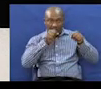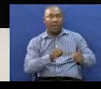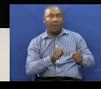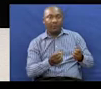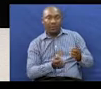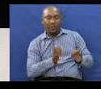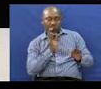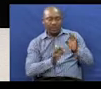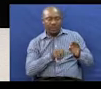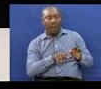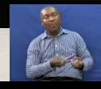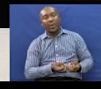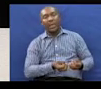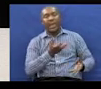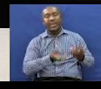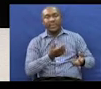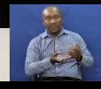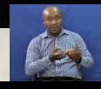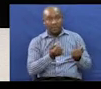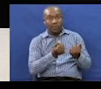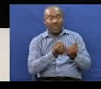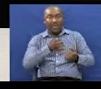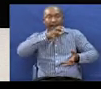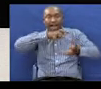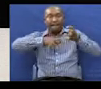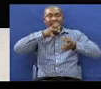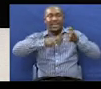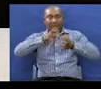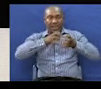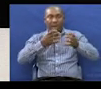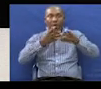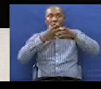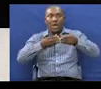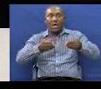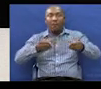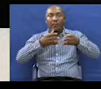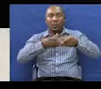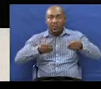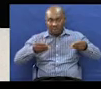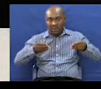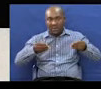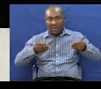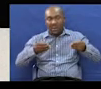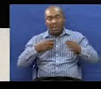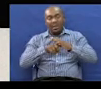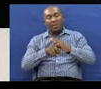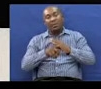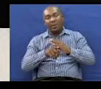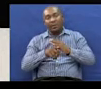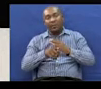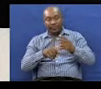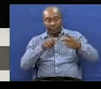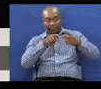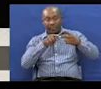reaction taking place within the boiling tube. Now, potassium chlorate will